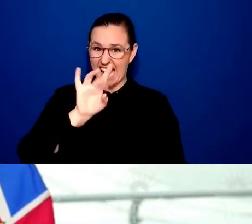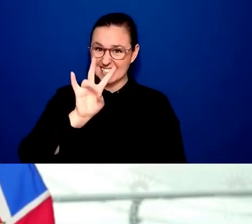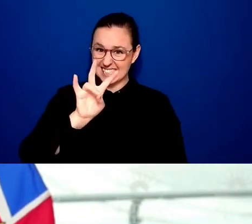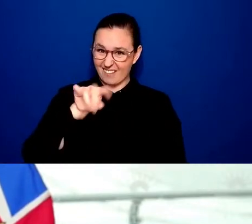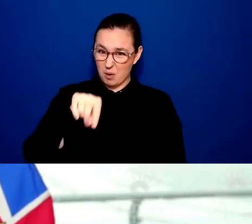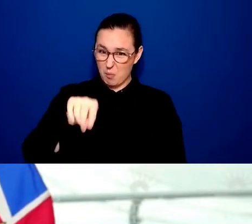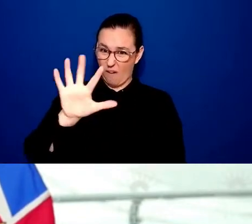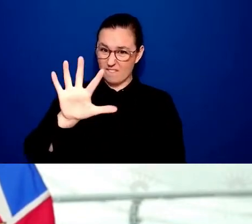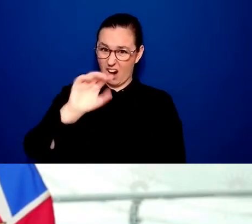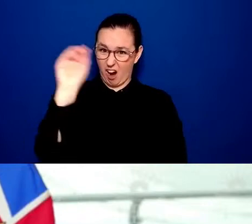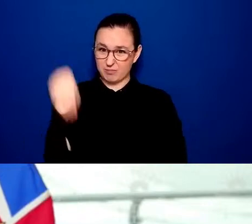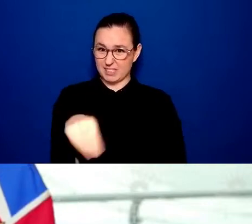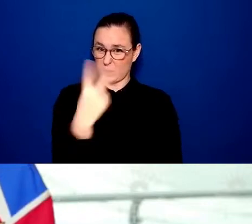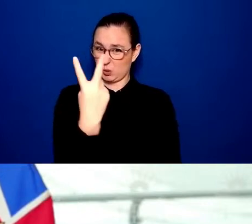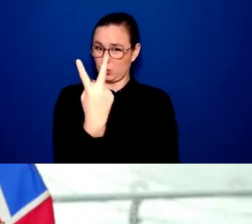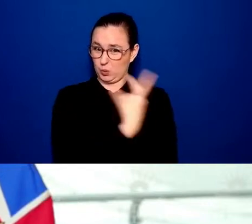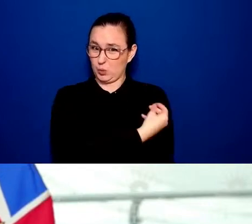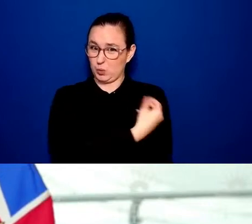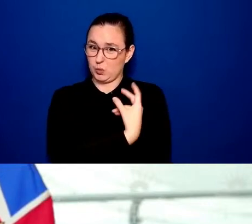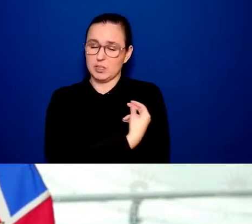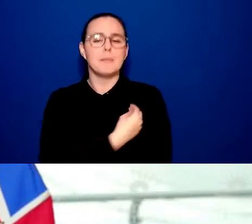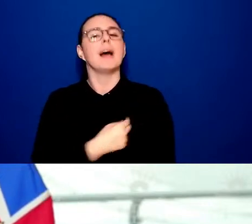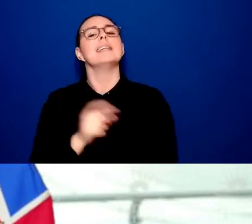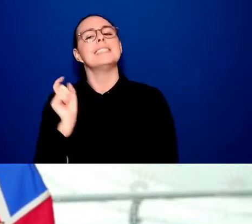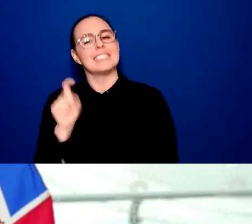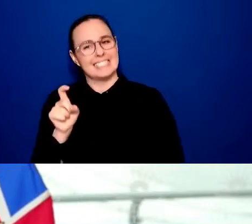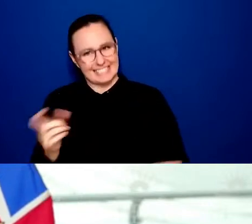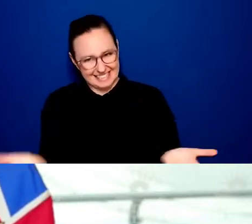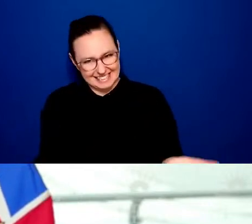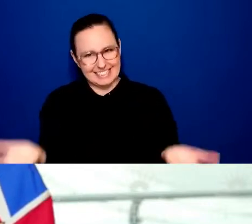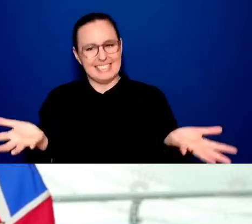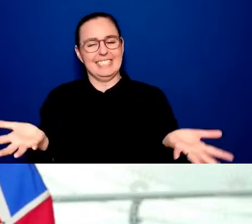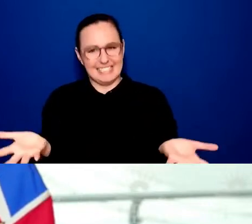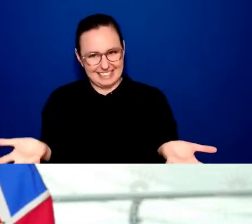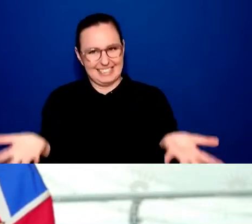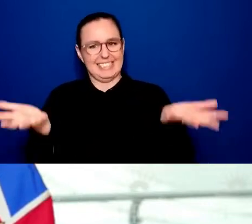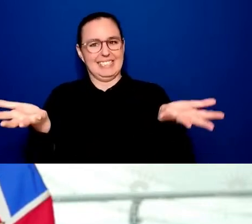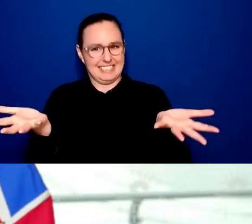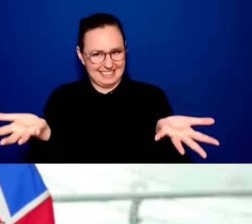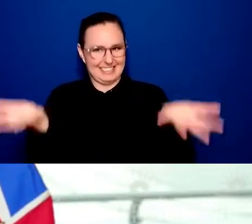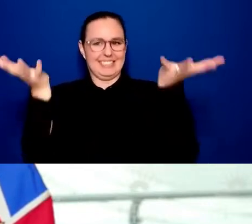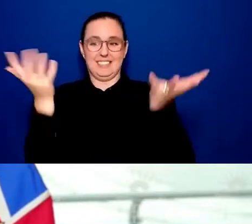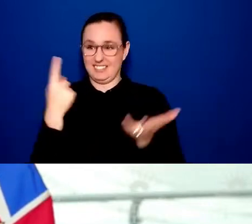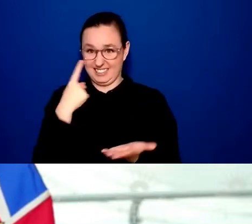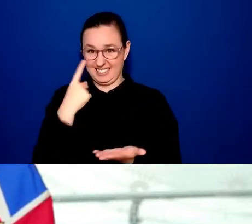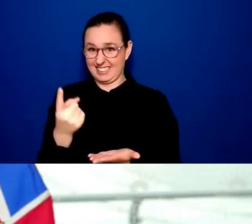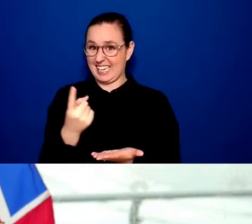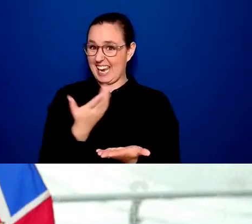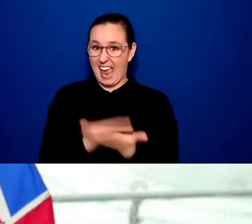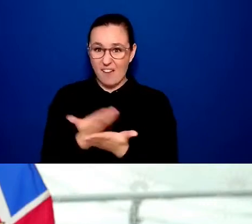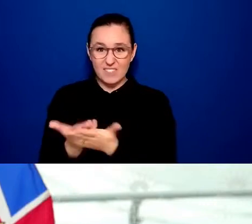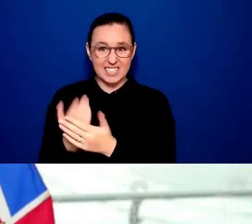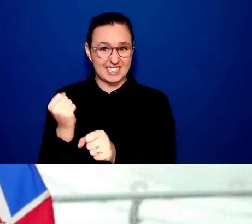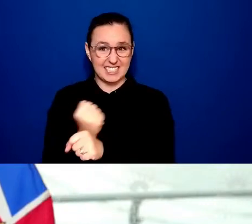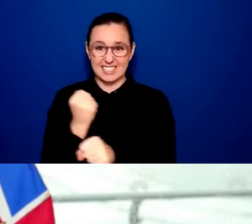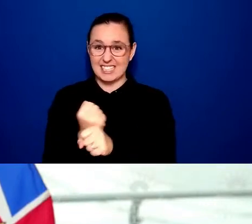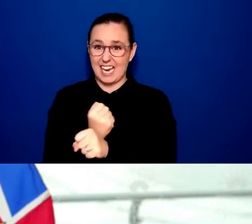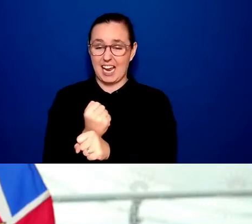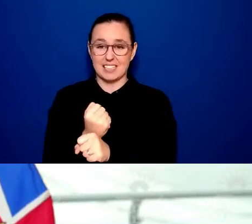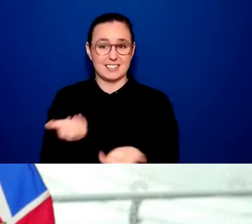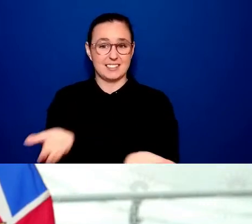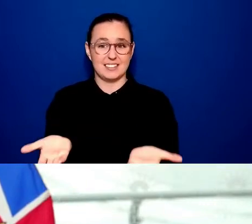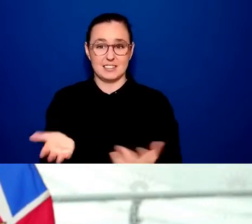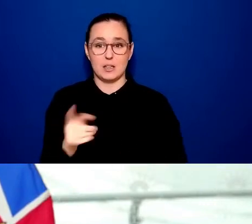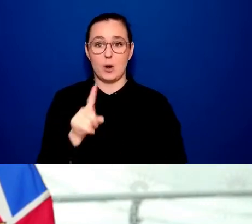need to continue to do better. And you see that in the numbers. You see it in the numbers where we have about 142 people or 141